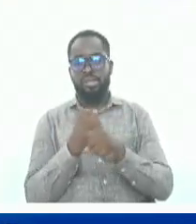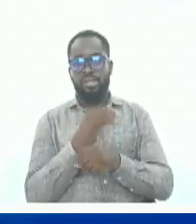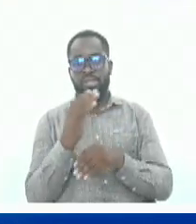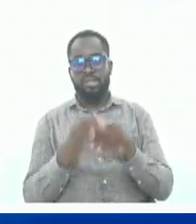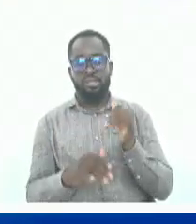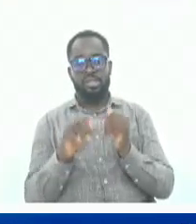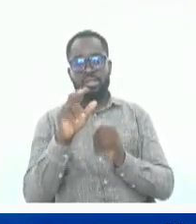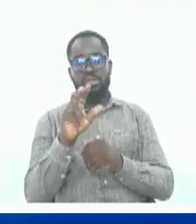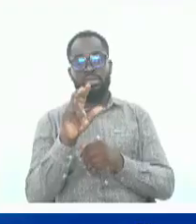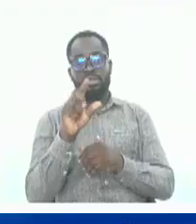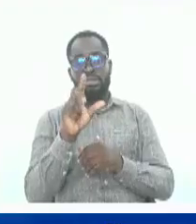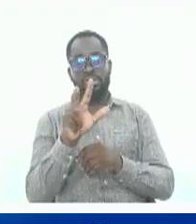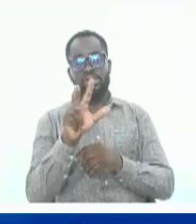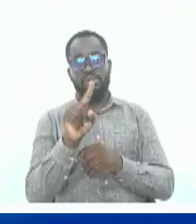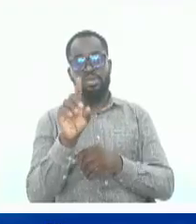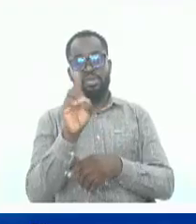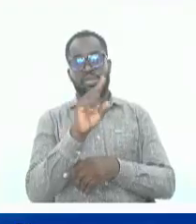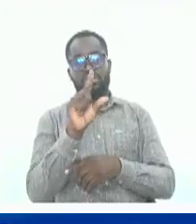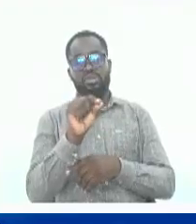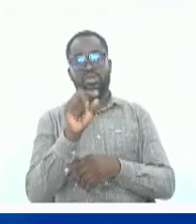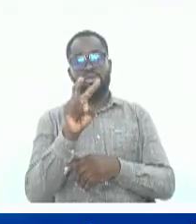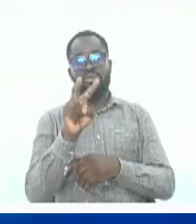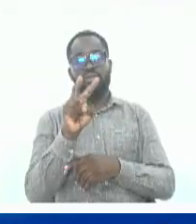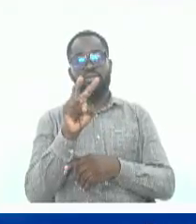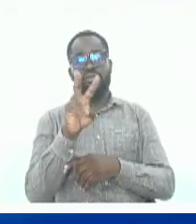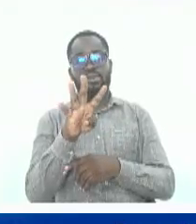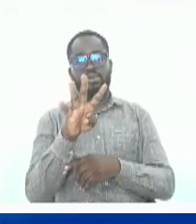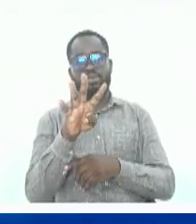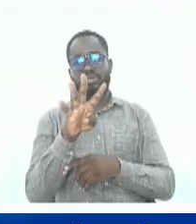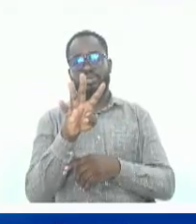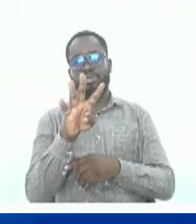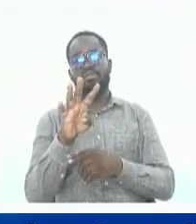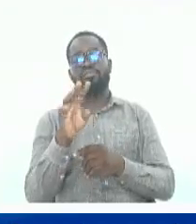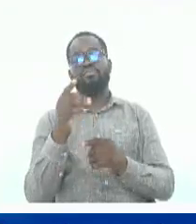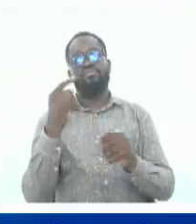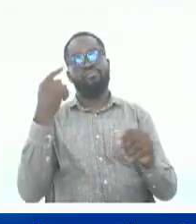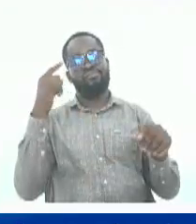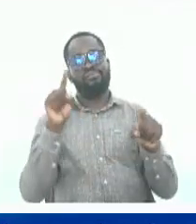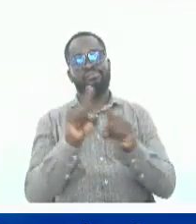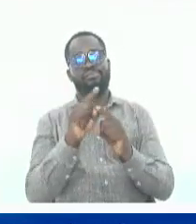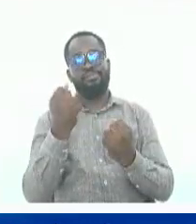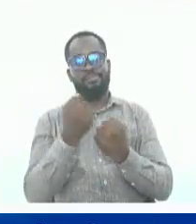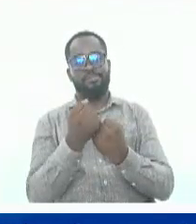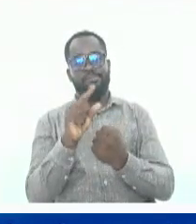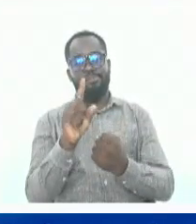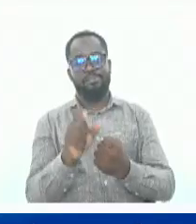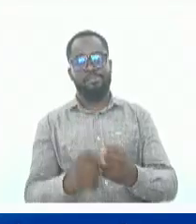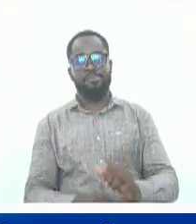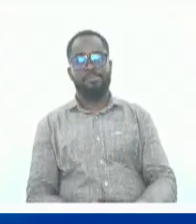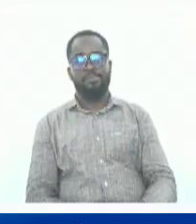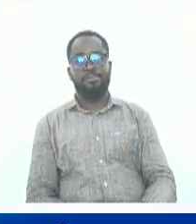31st December 2025. Can we ask a unit holder to second the motion?